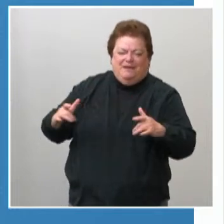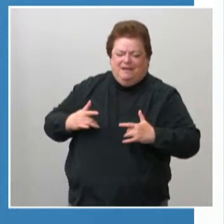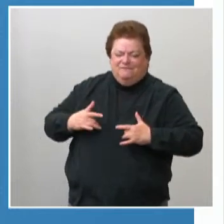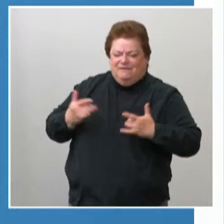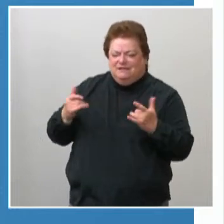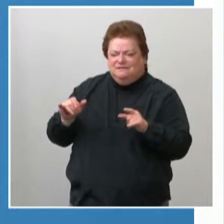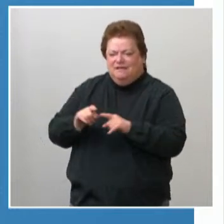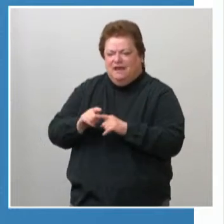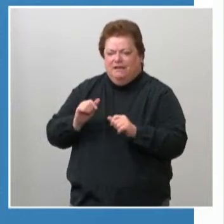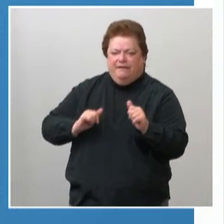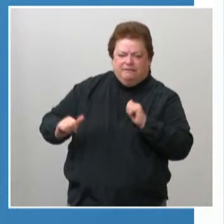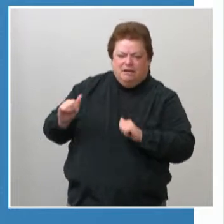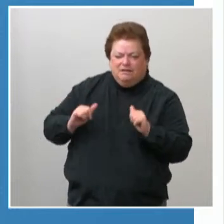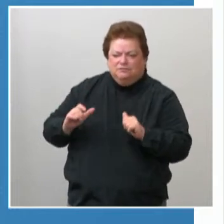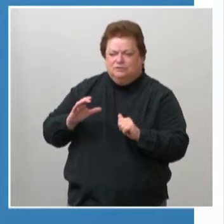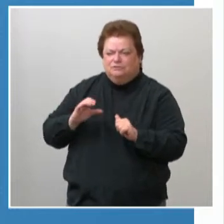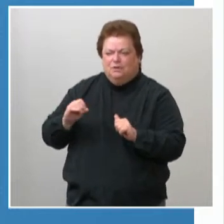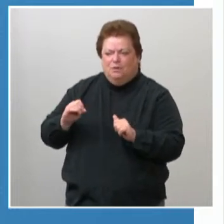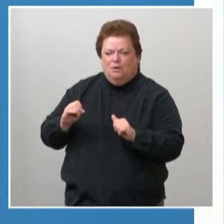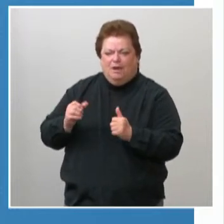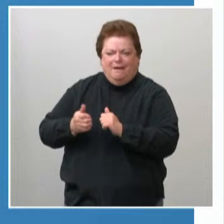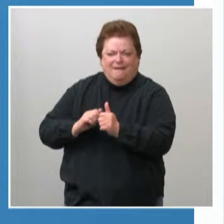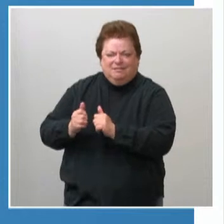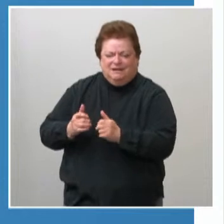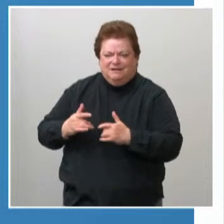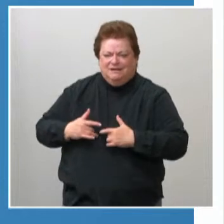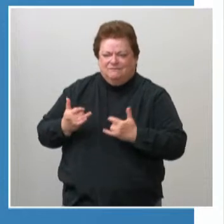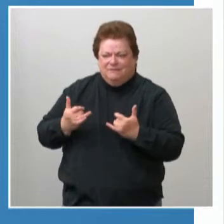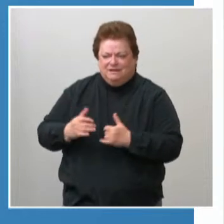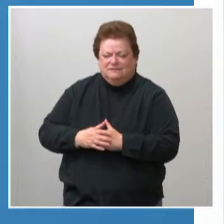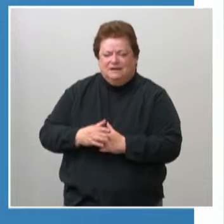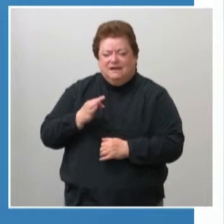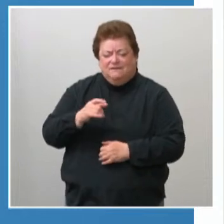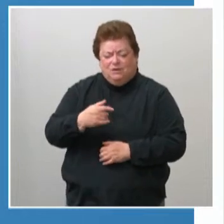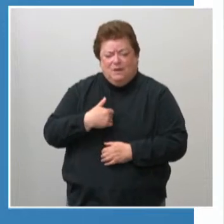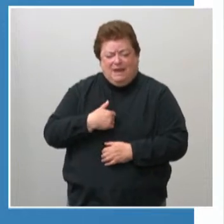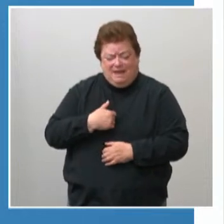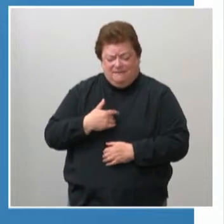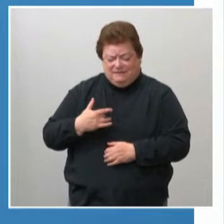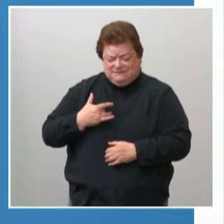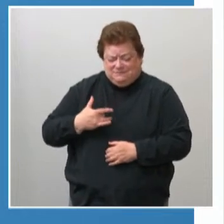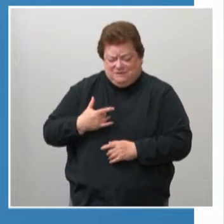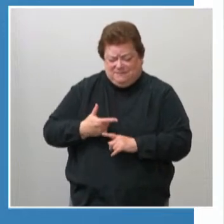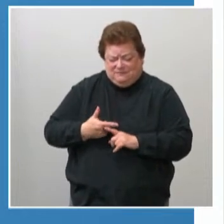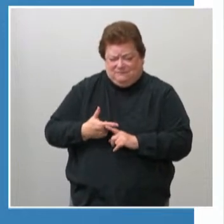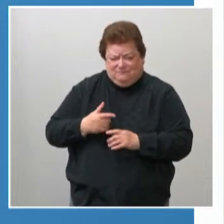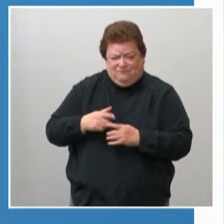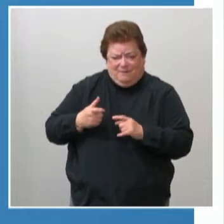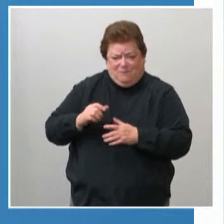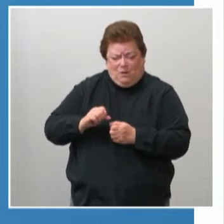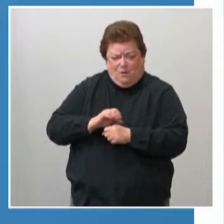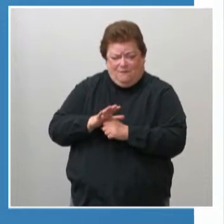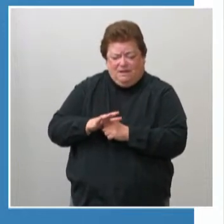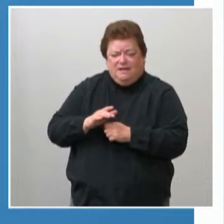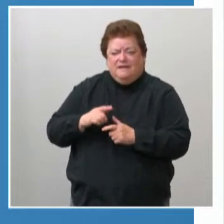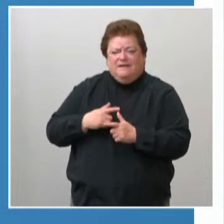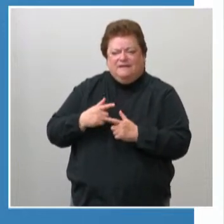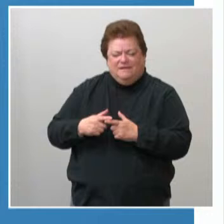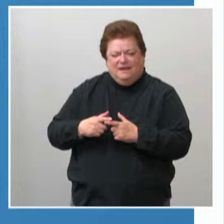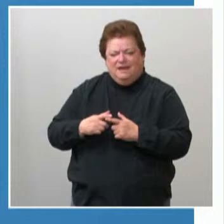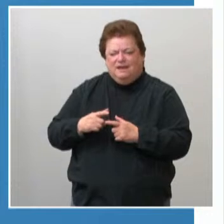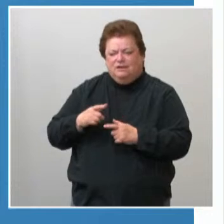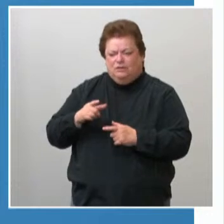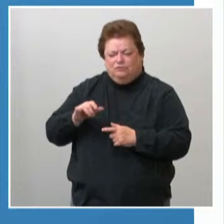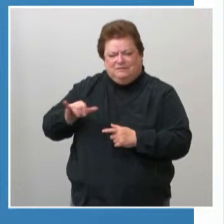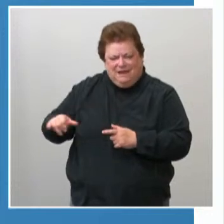events. And get tested if you have COVID-19 symptoms or have been exposed to someone who has the virus. And